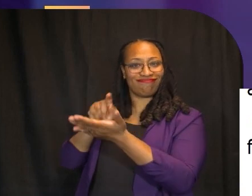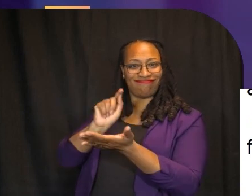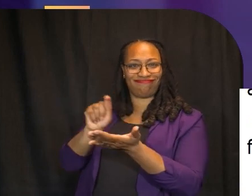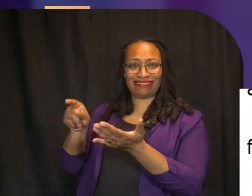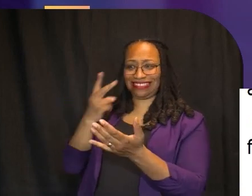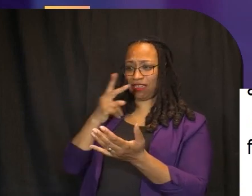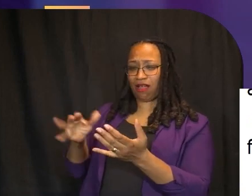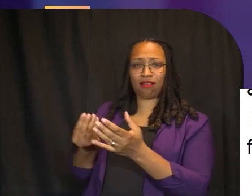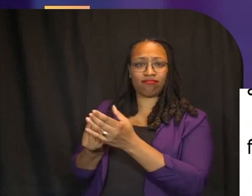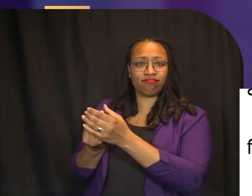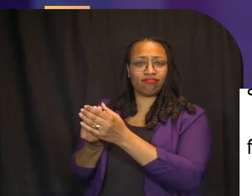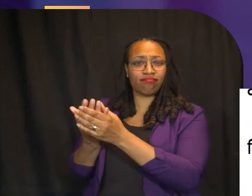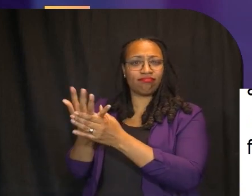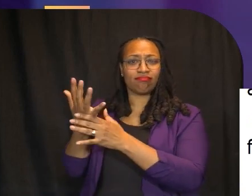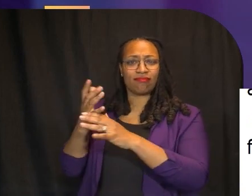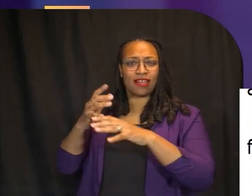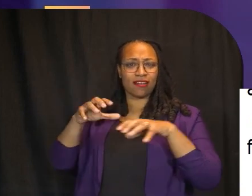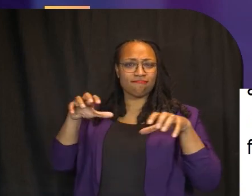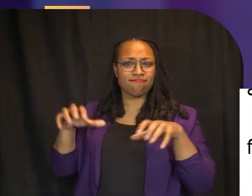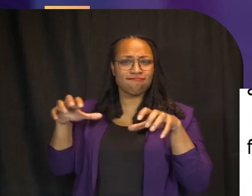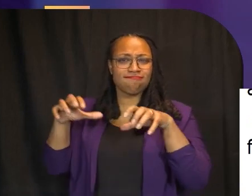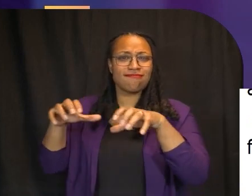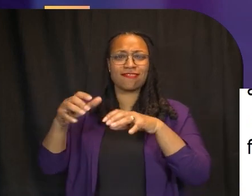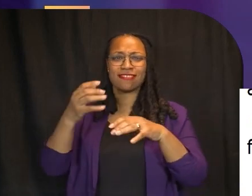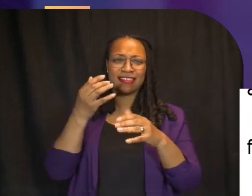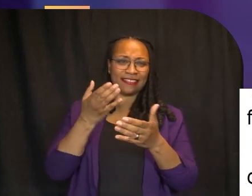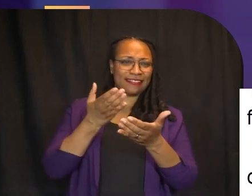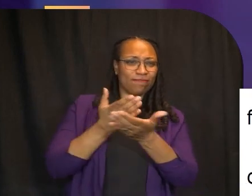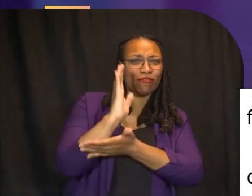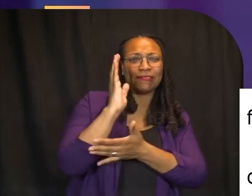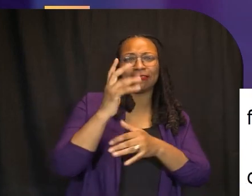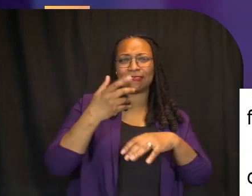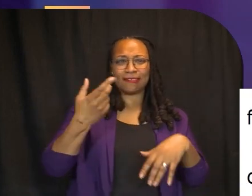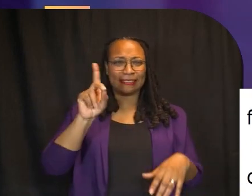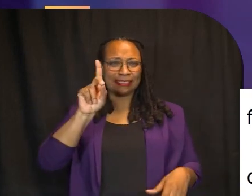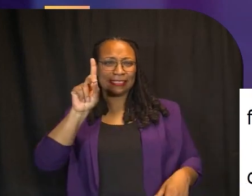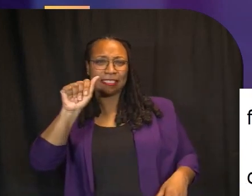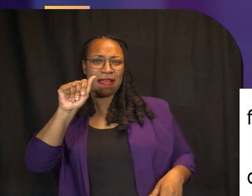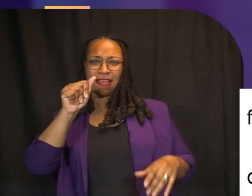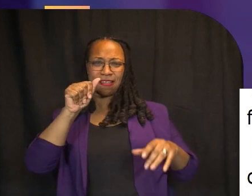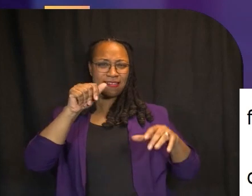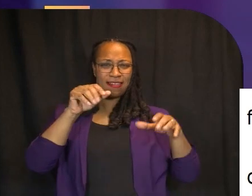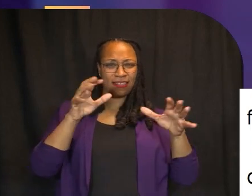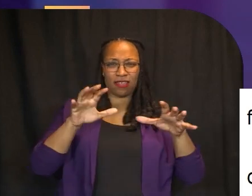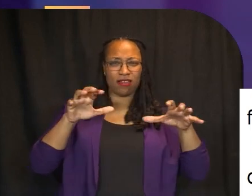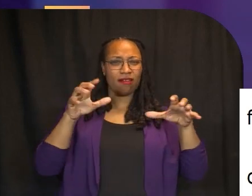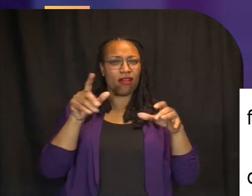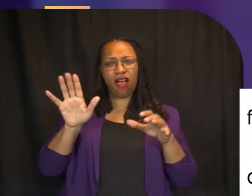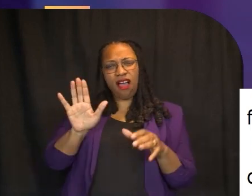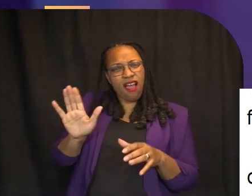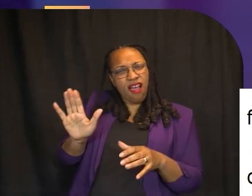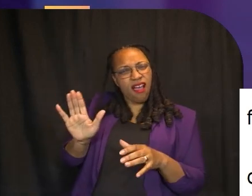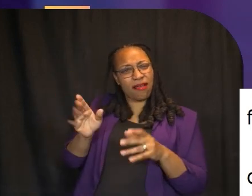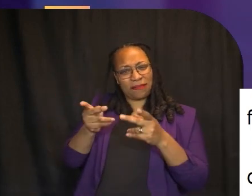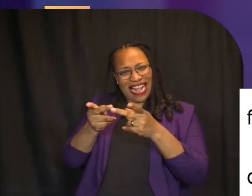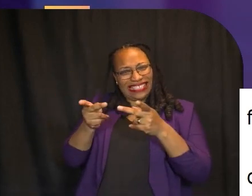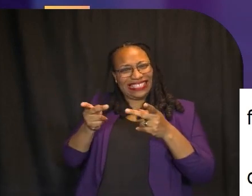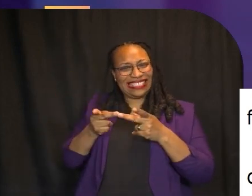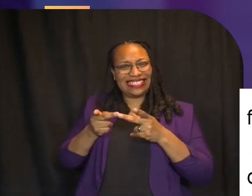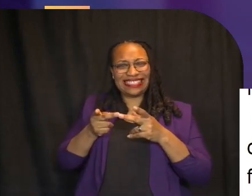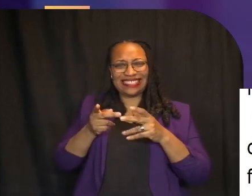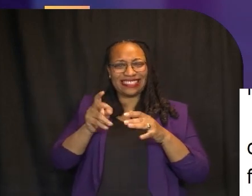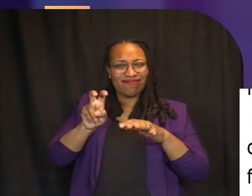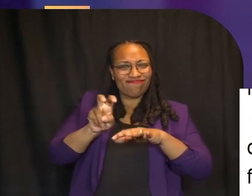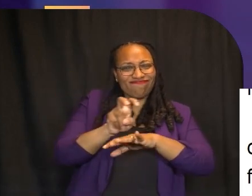recipients, and internship alumni have gone on to start their own organizations, become experts in their fields, create opportunities